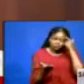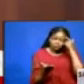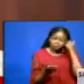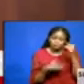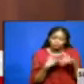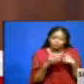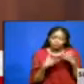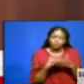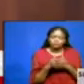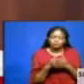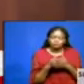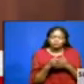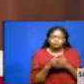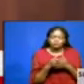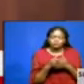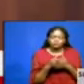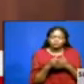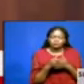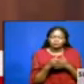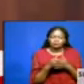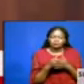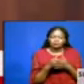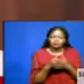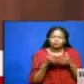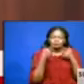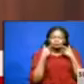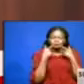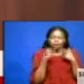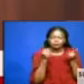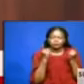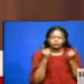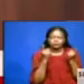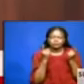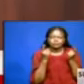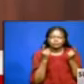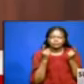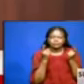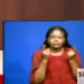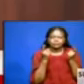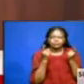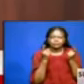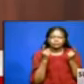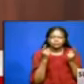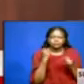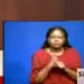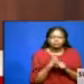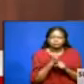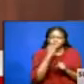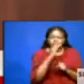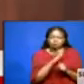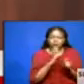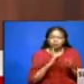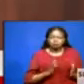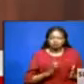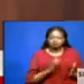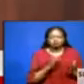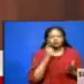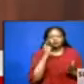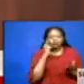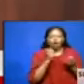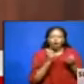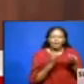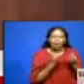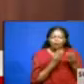all the rest of the announcements or for the results was done by the commissioners. I don't have figures as to who